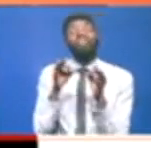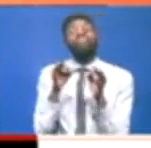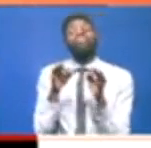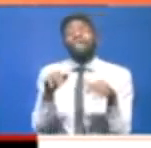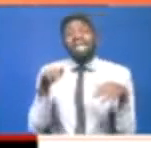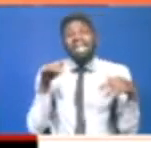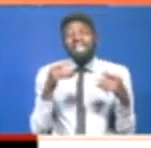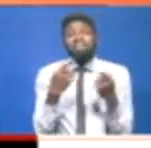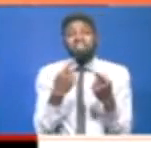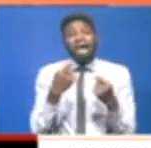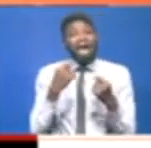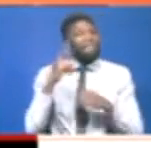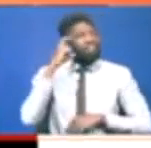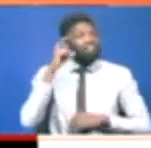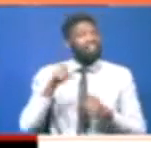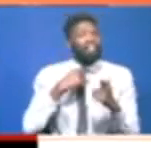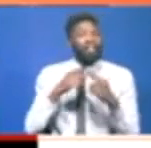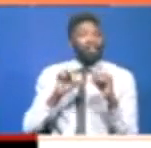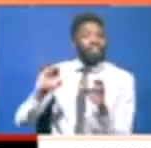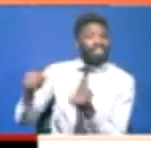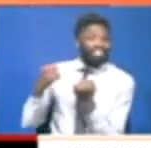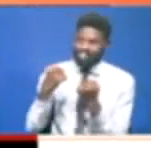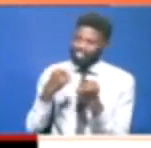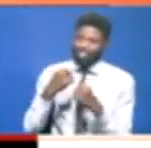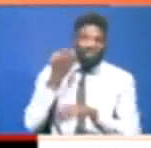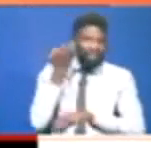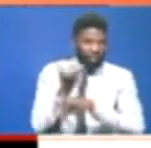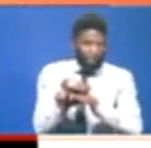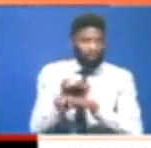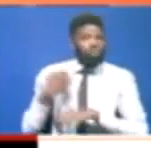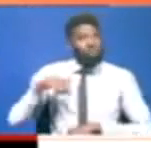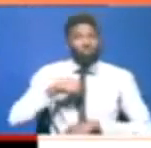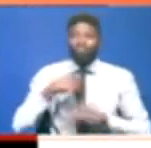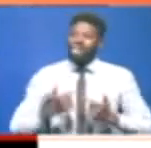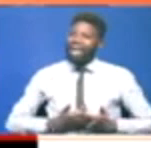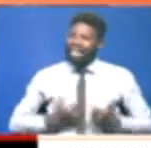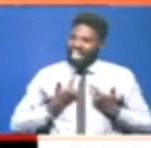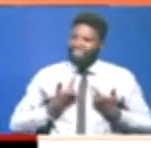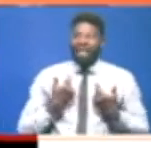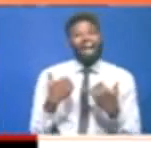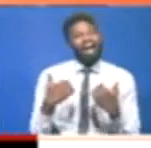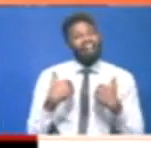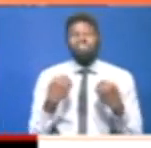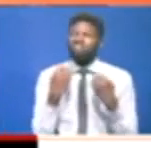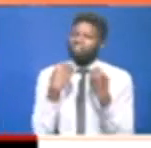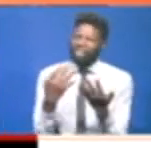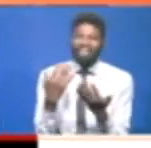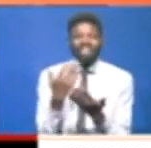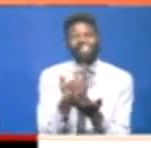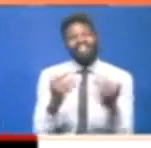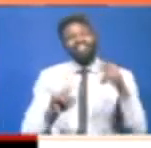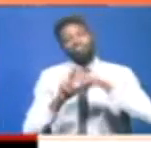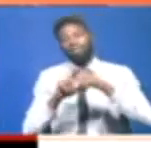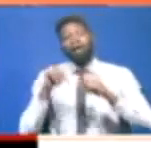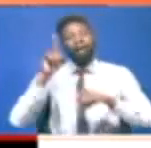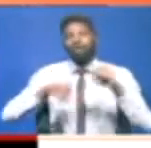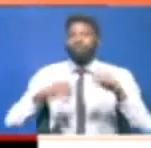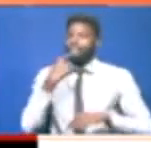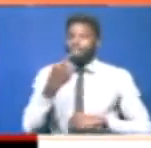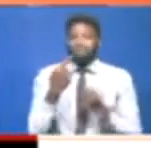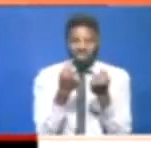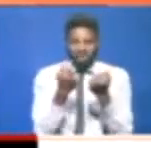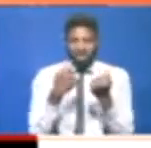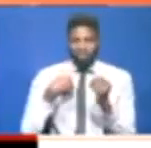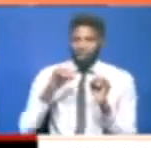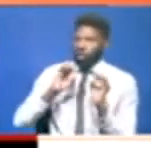there's so many things that we bombard ourselves in life, mm-hmm. and therefore we are not able now to just say that I'll put this money in my account,